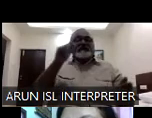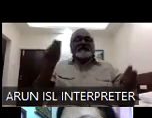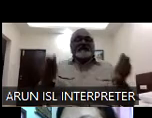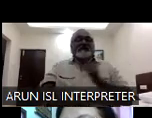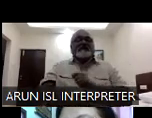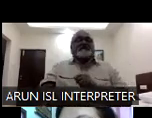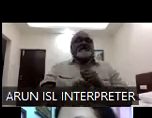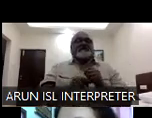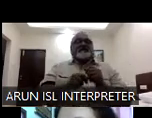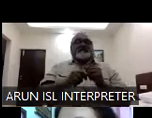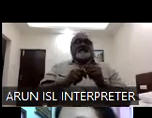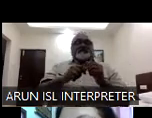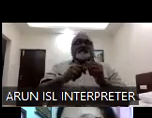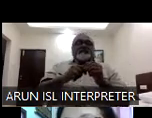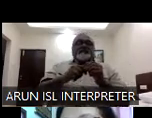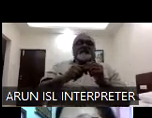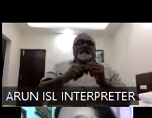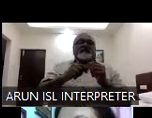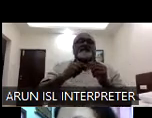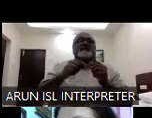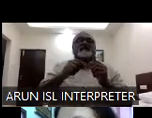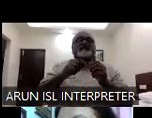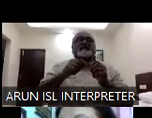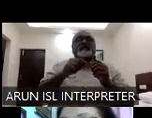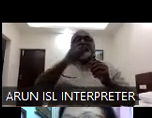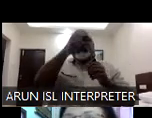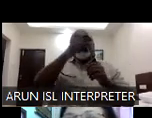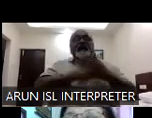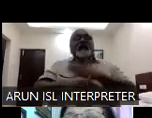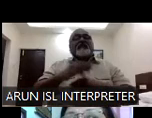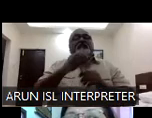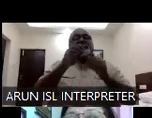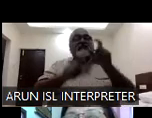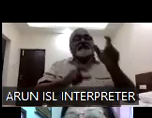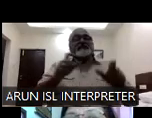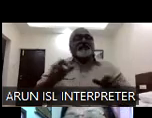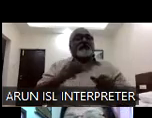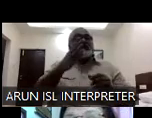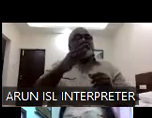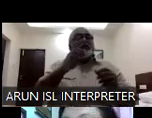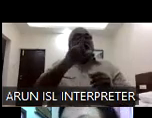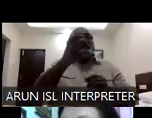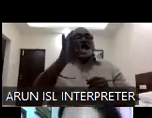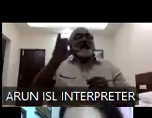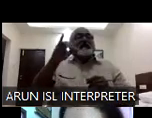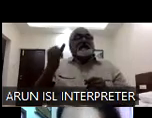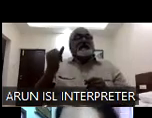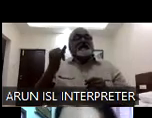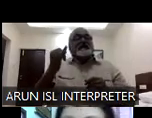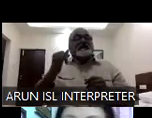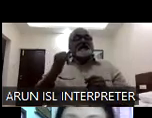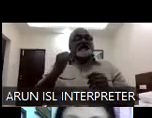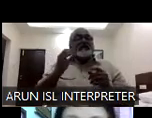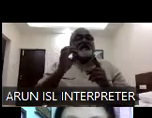the PWD Act 1995 is not implemented, it's only on the paper. So one of the first landmark judgment